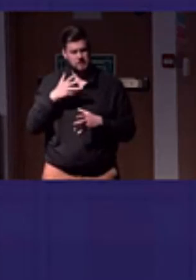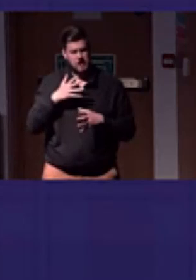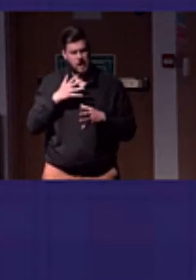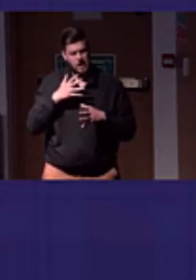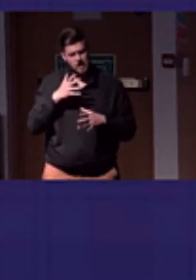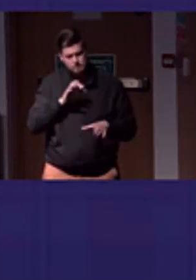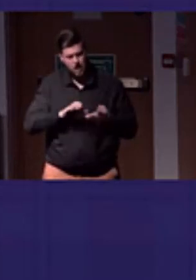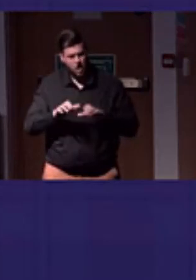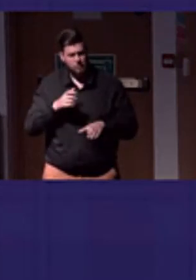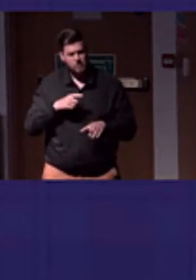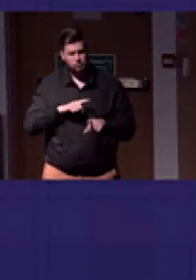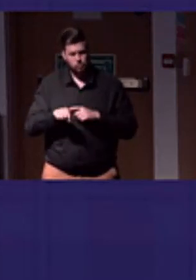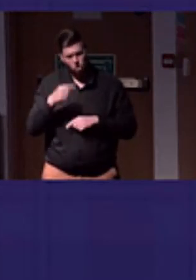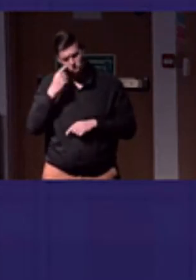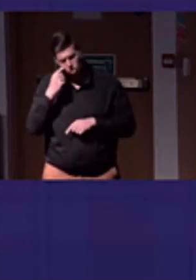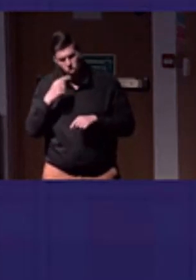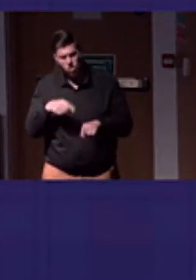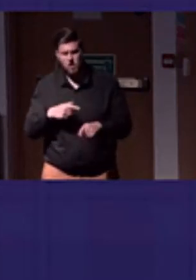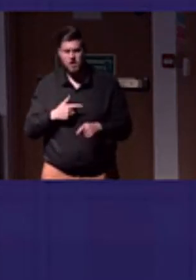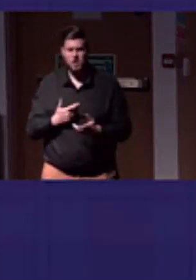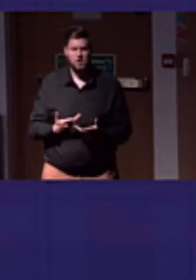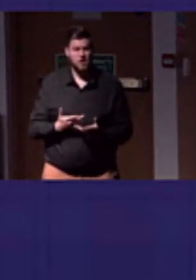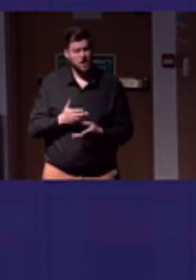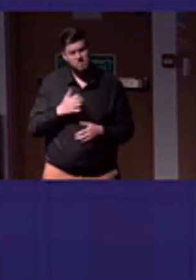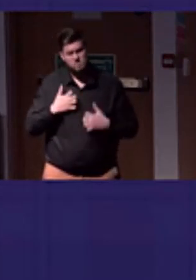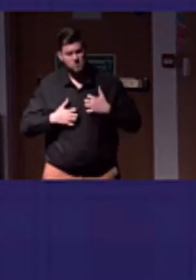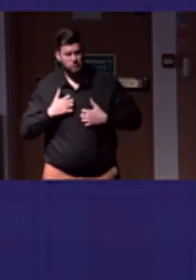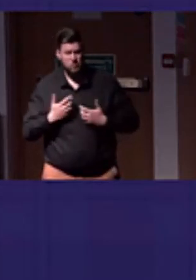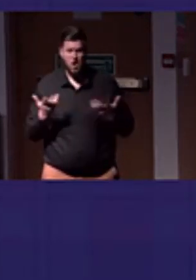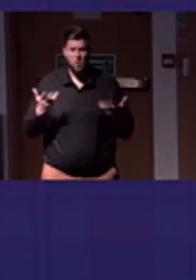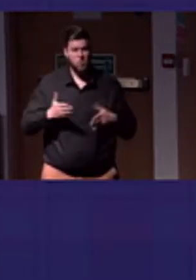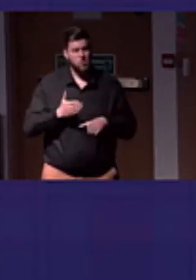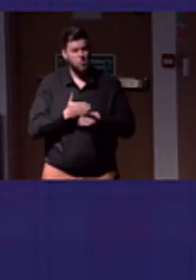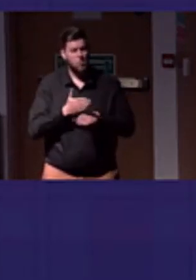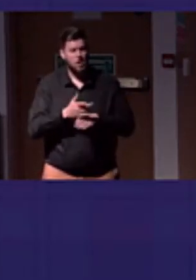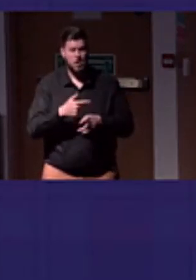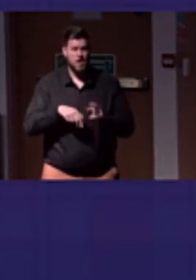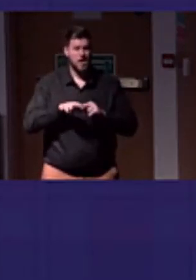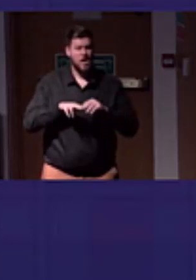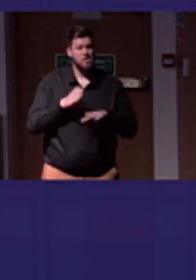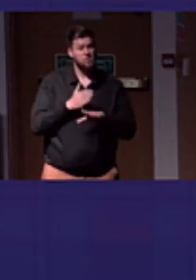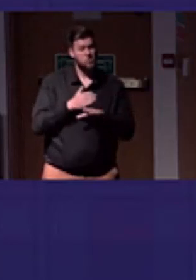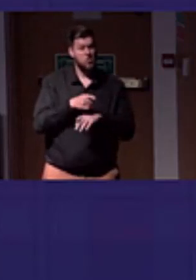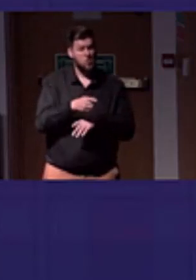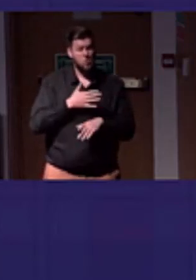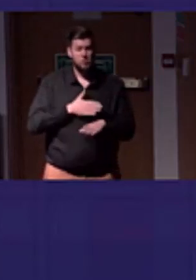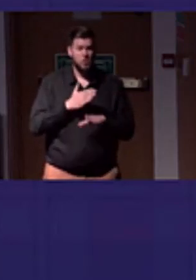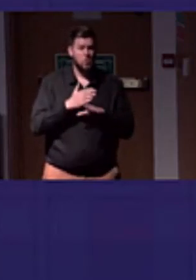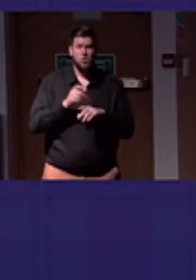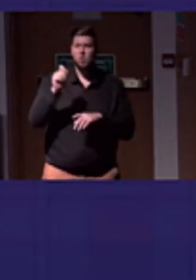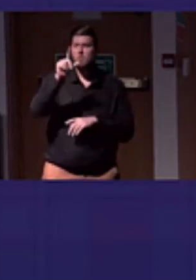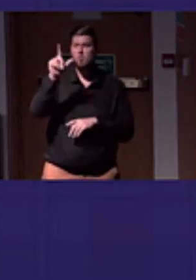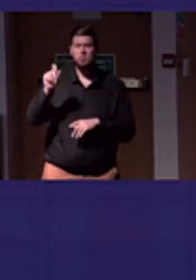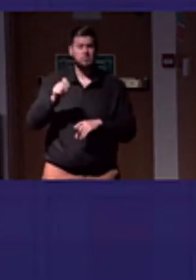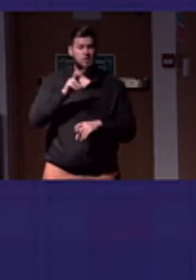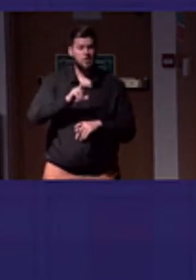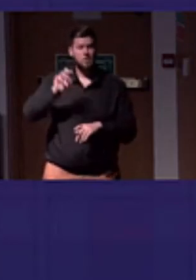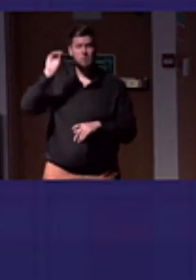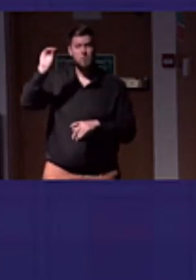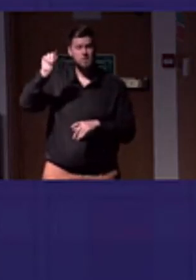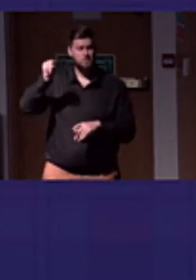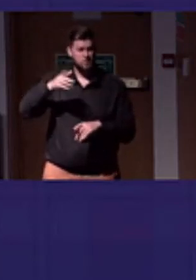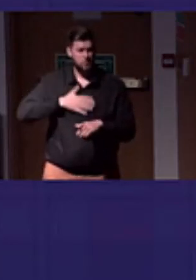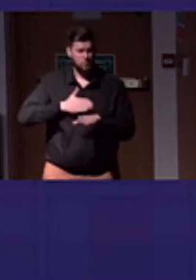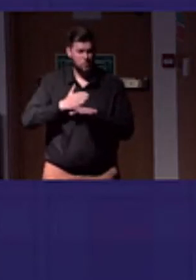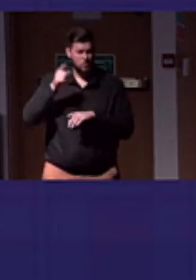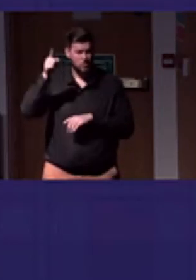not care when you work. I do not care where you work. If you want to work on the moon at midnight, you should work on the moon at midnight. Finish your commitments